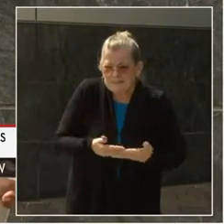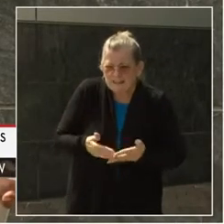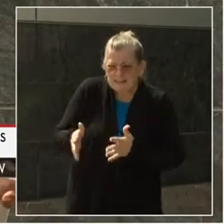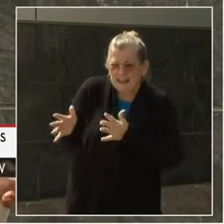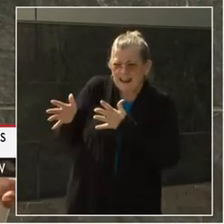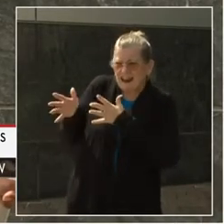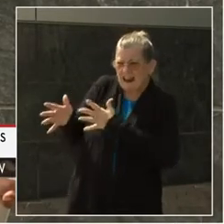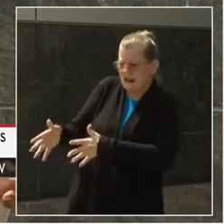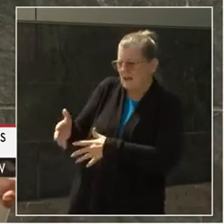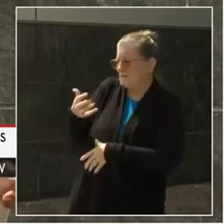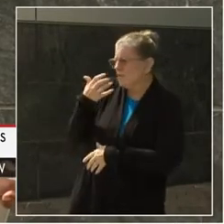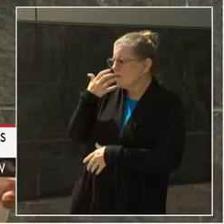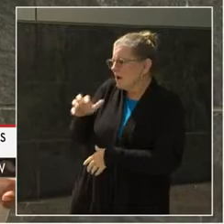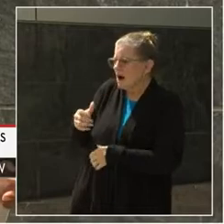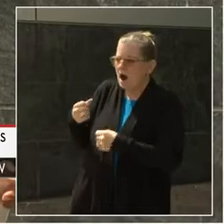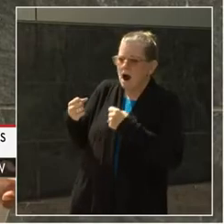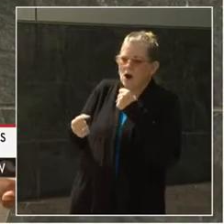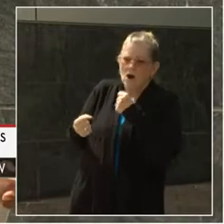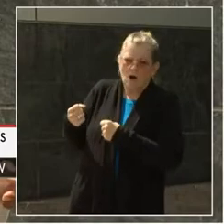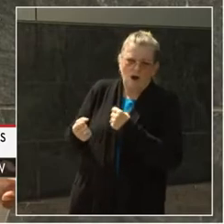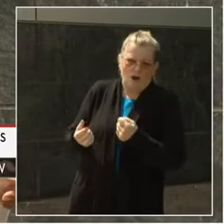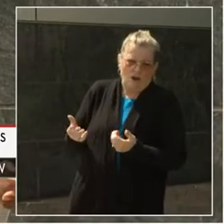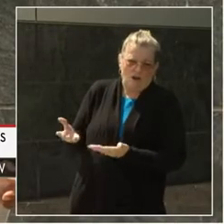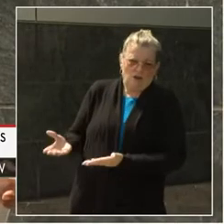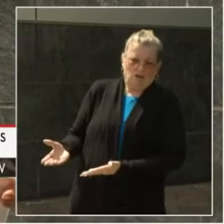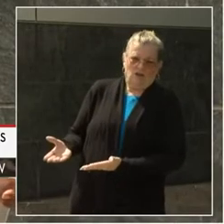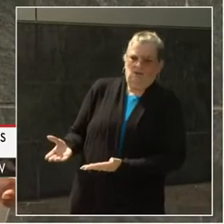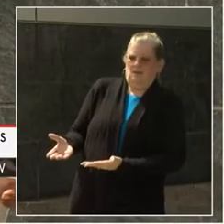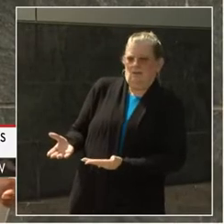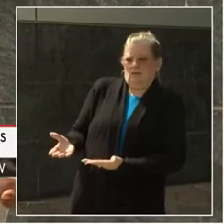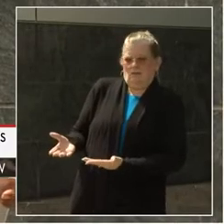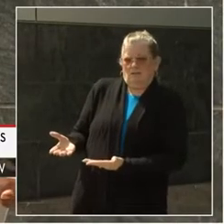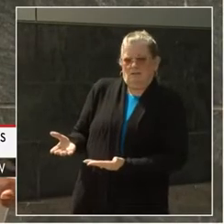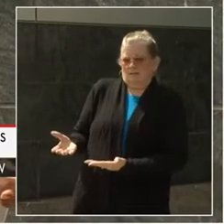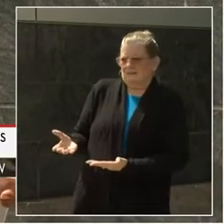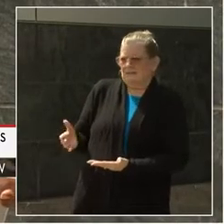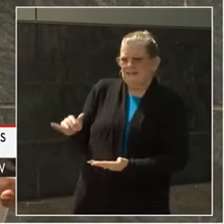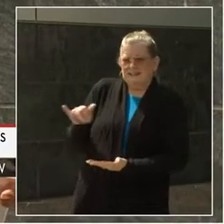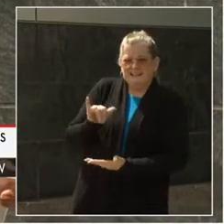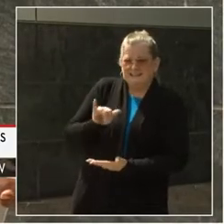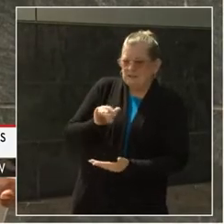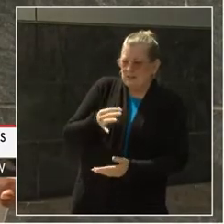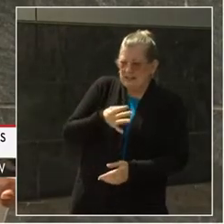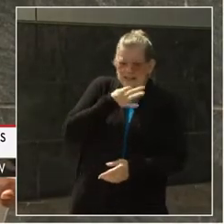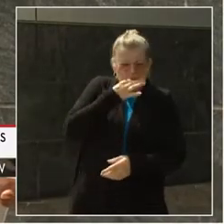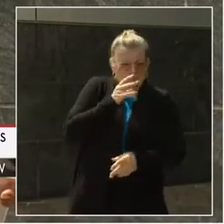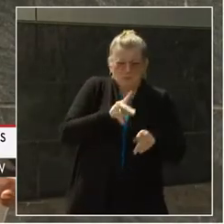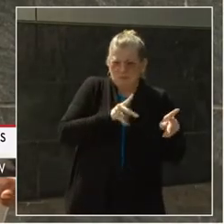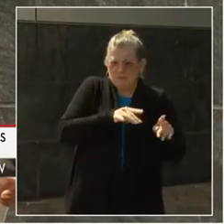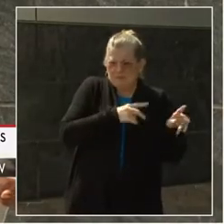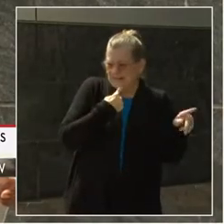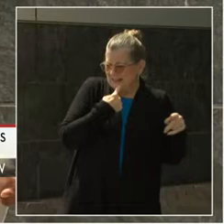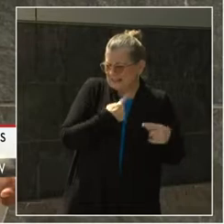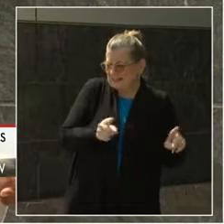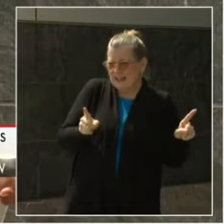cars. So, and it is as the experts say, it's a phenomenon of a failure in the